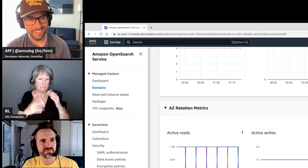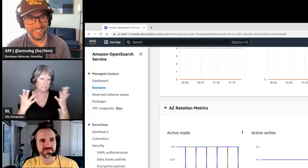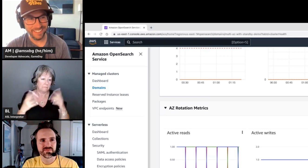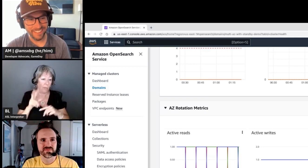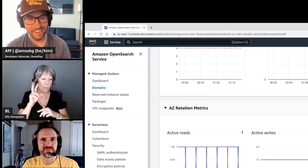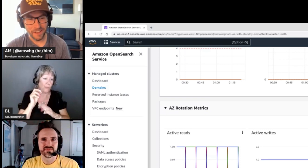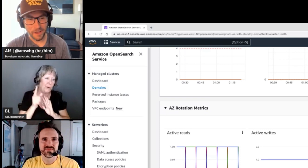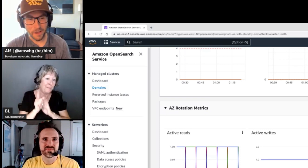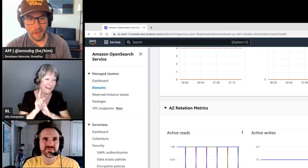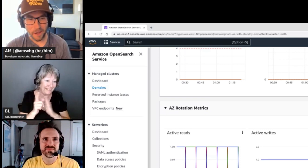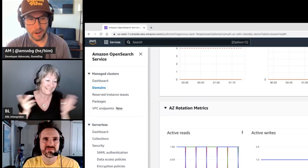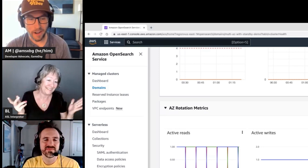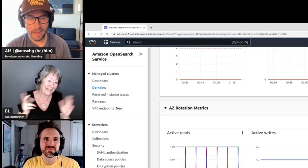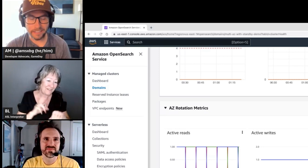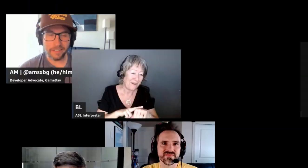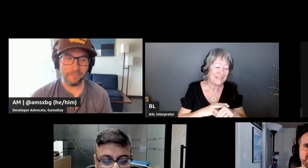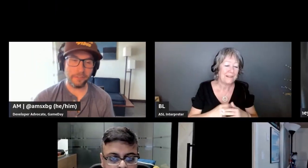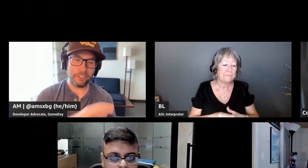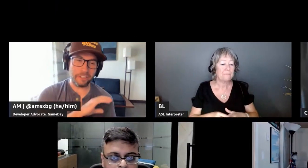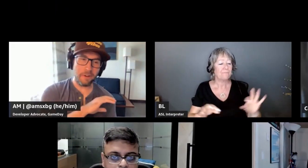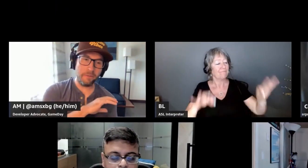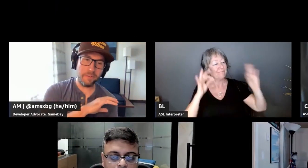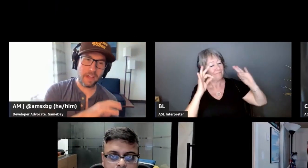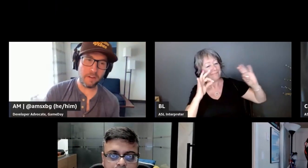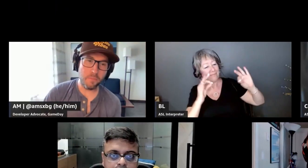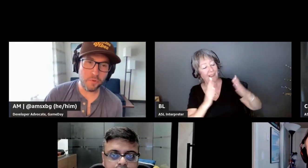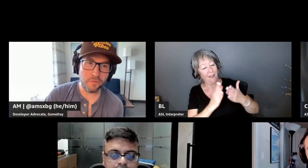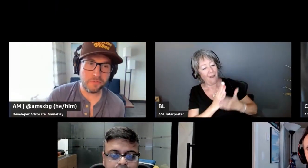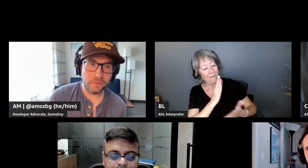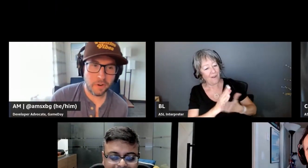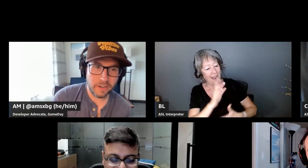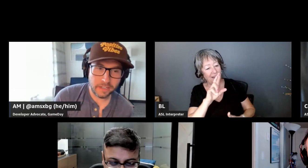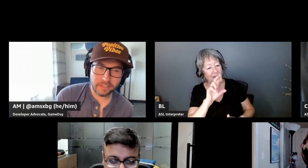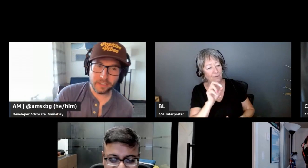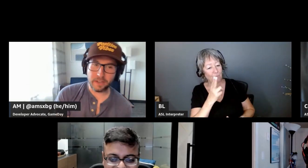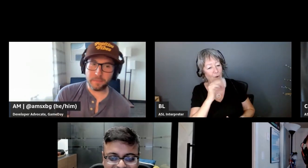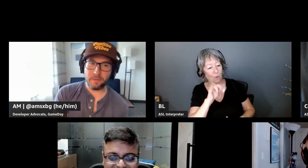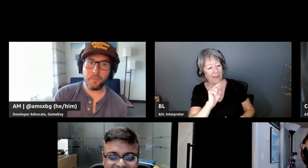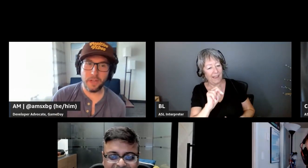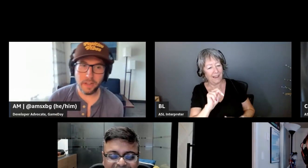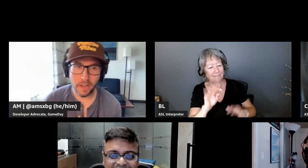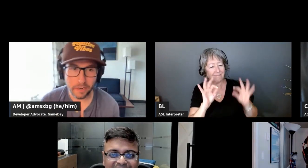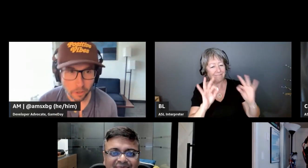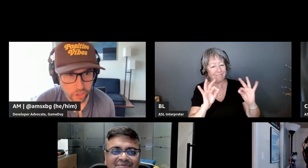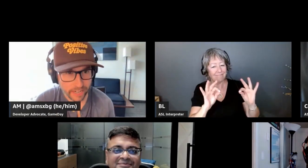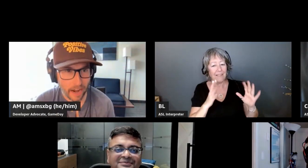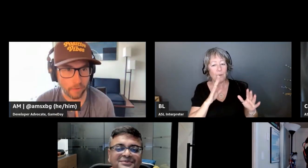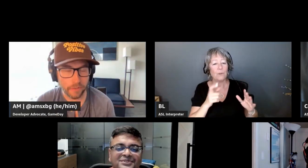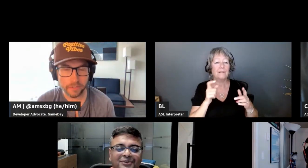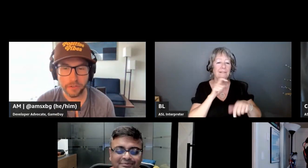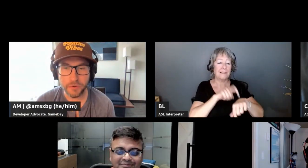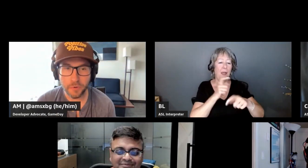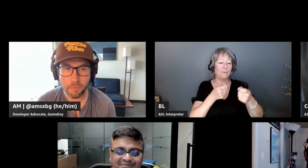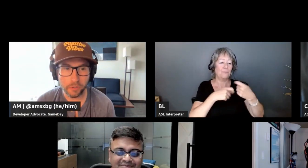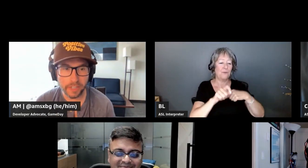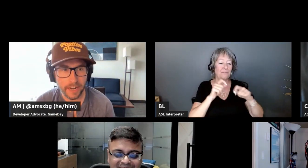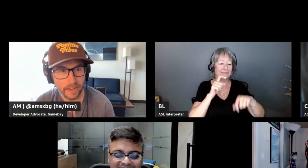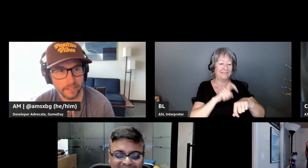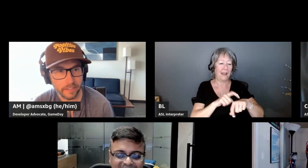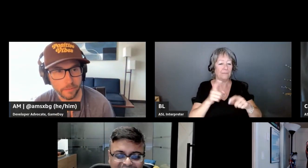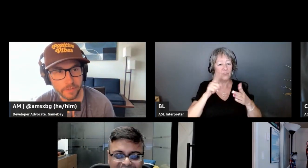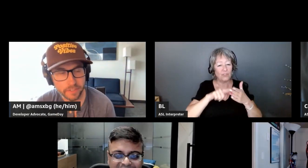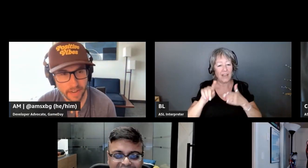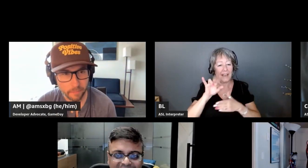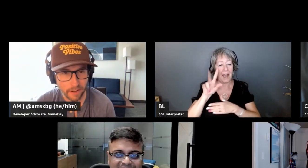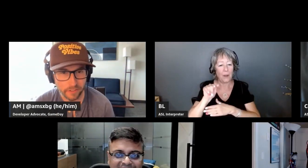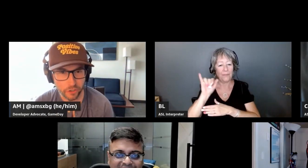in time. Yeah. All right. Unfortunately, Rohan, we've got to move to our next segment, but go check out this new